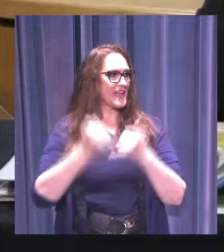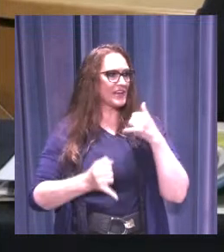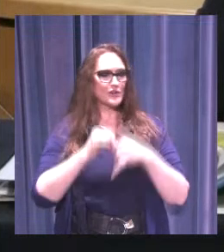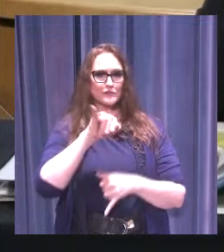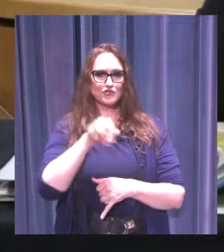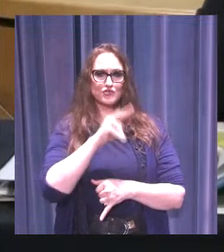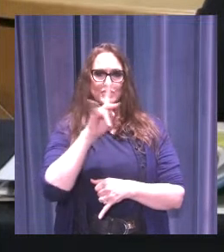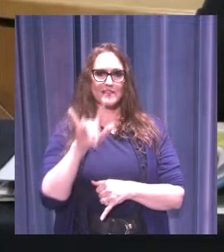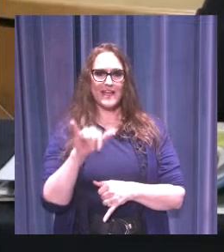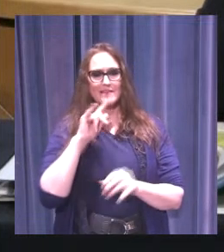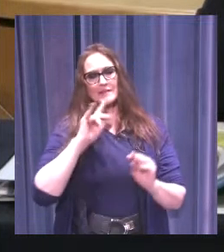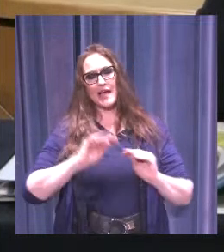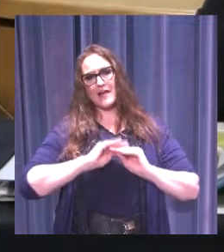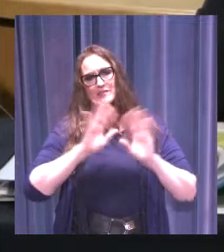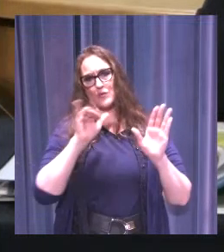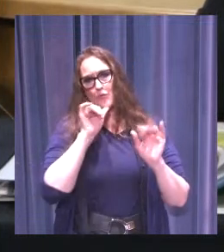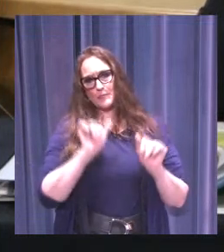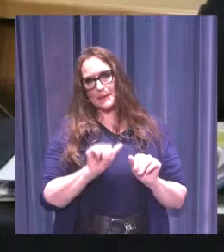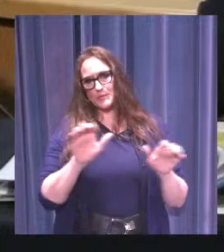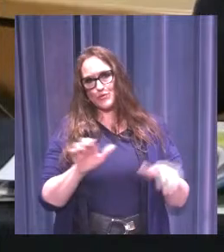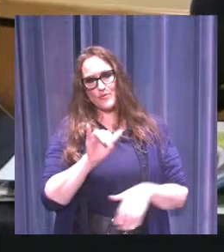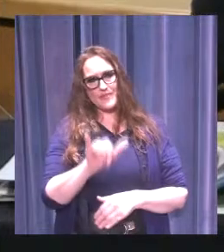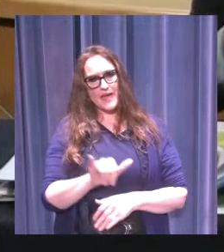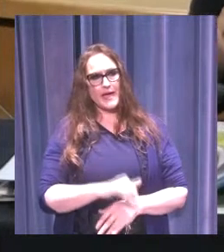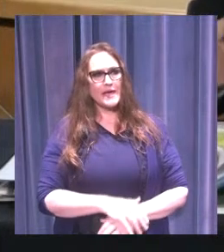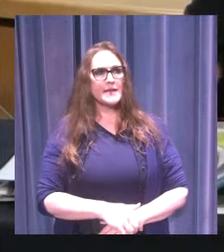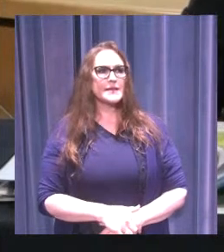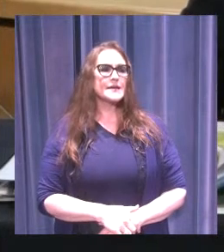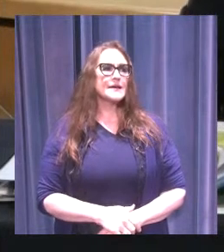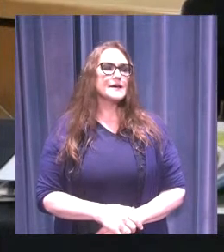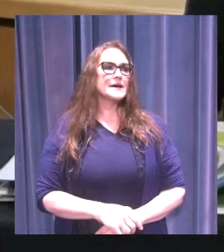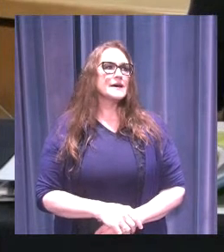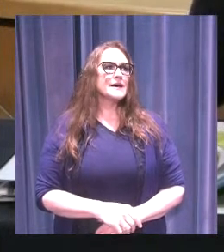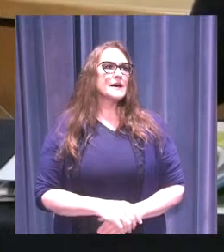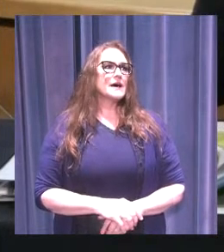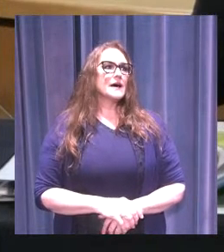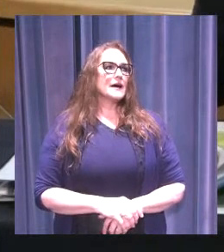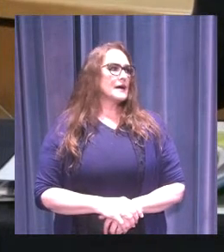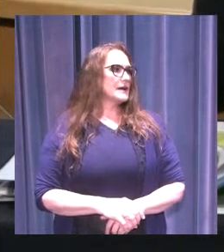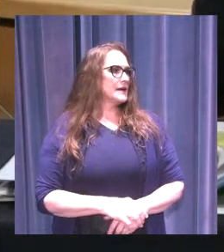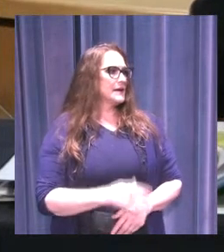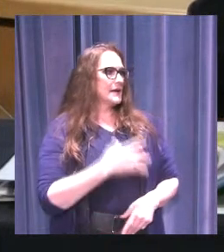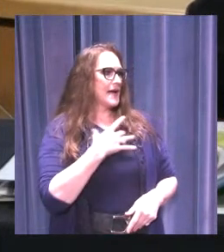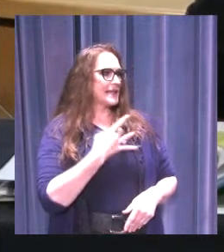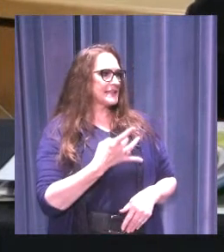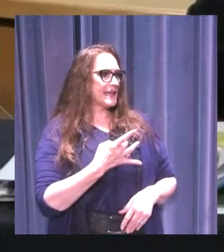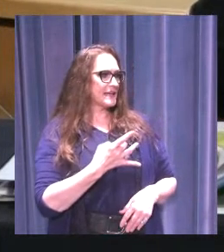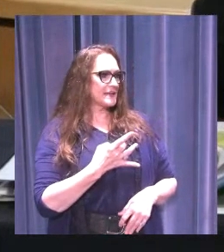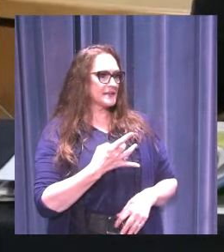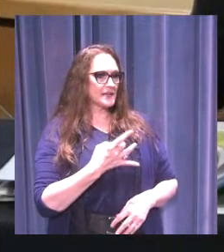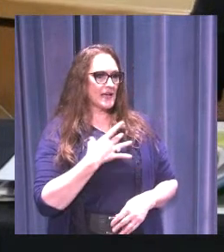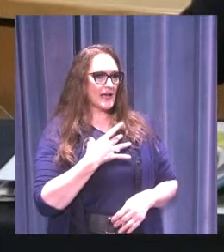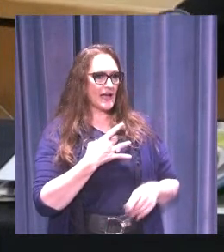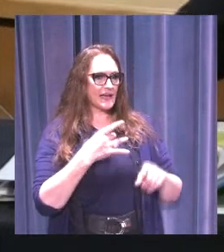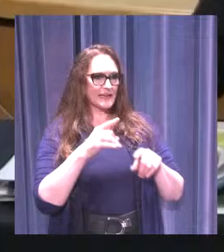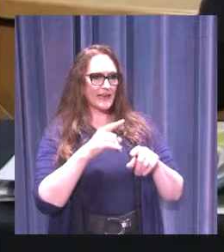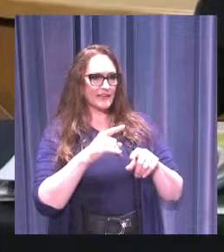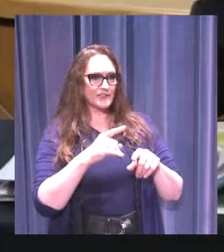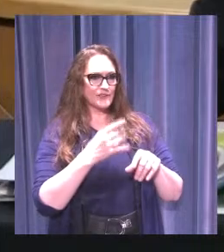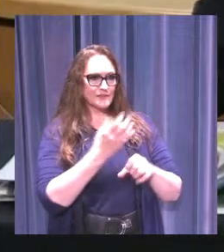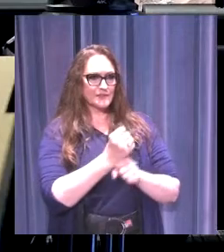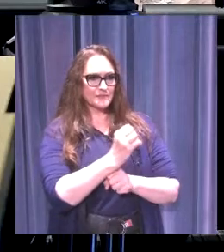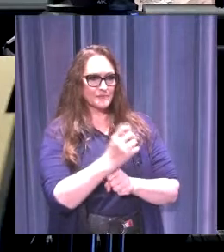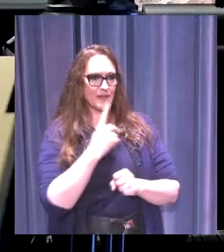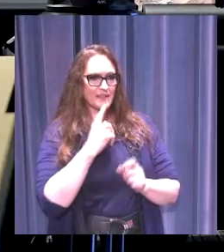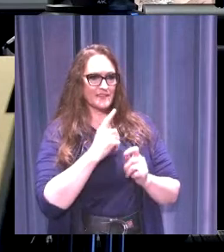July. Obviously, we're not going to be able to do that. I'd like to rescind that motion. Amend